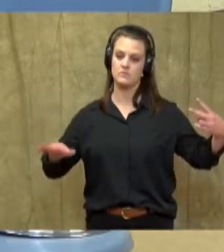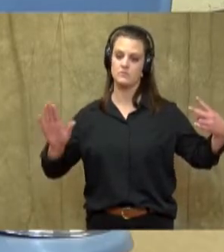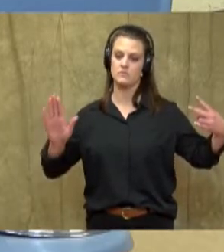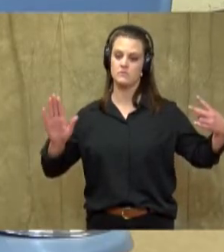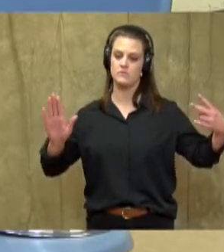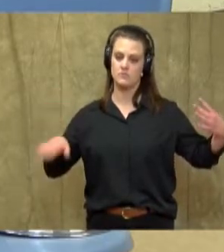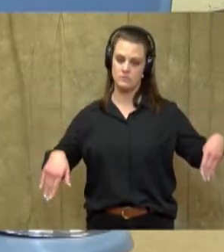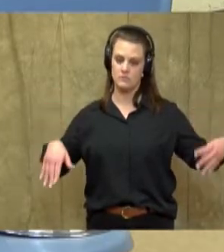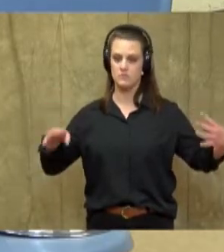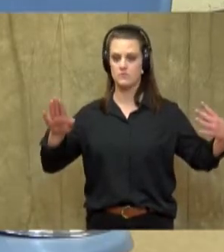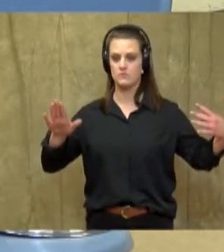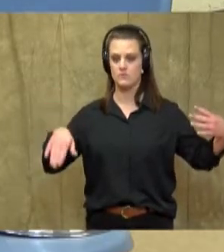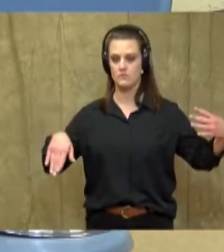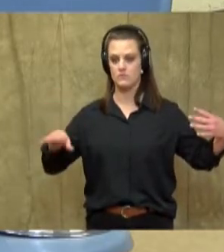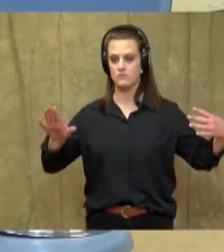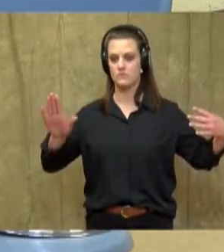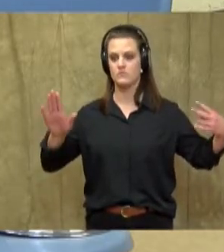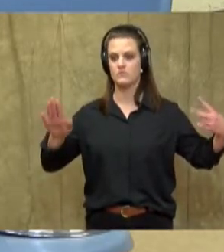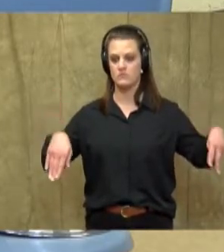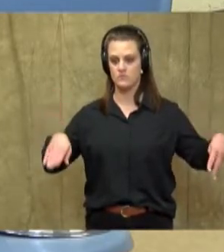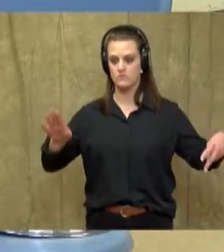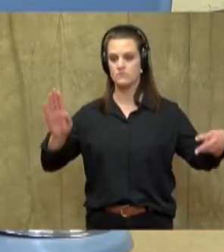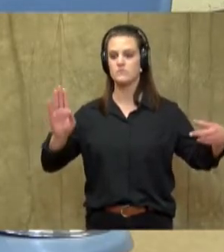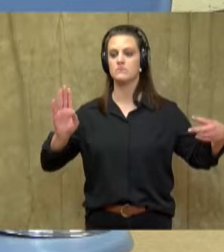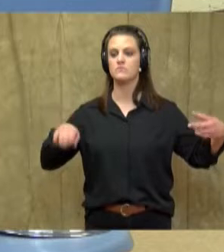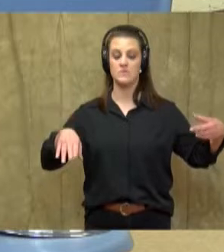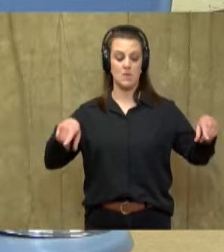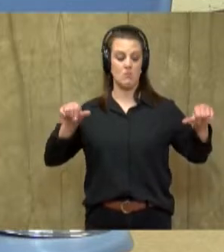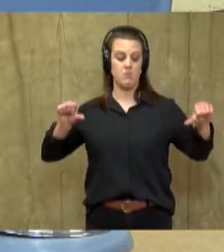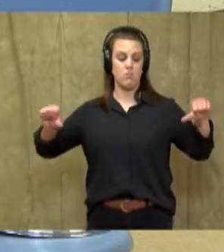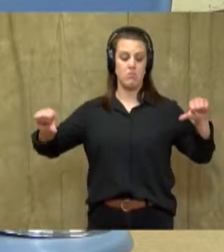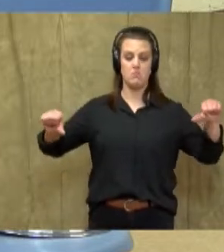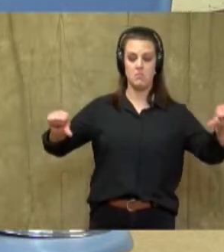line 3. Straight 8th notes for the hi-hat.